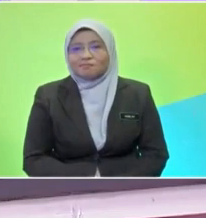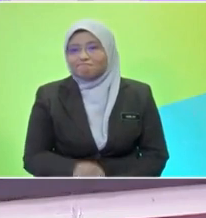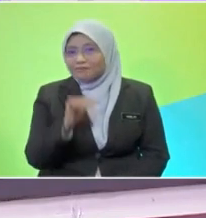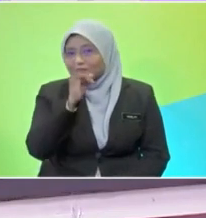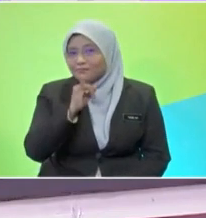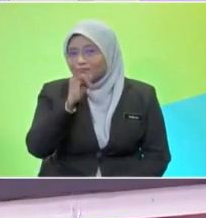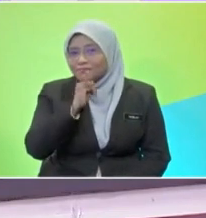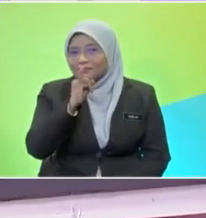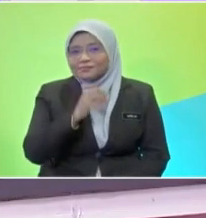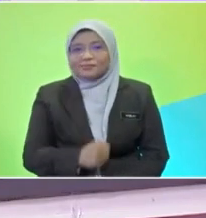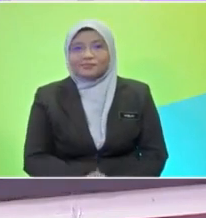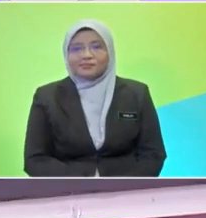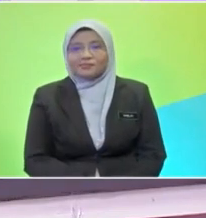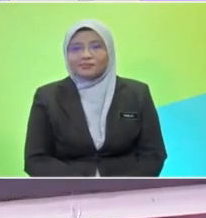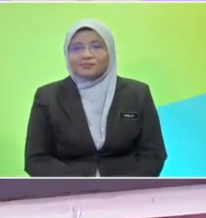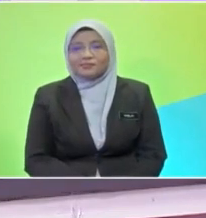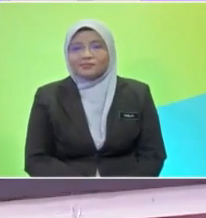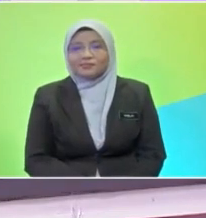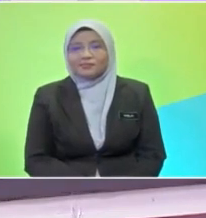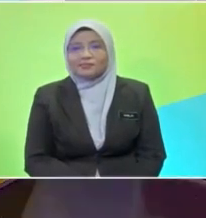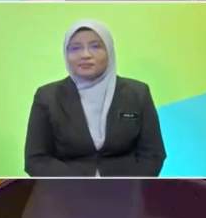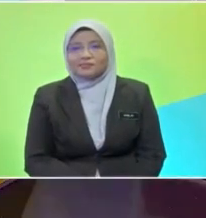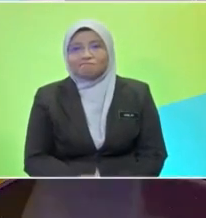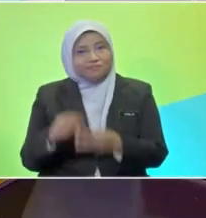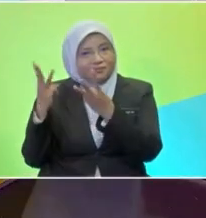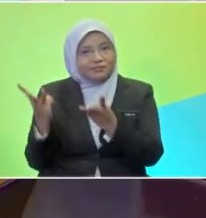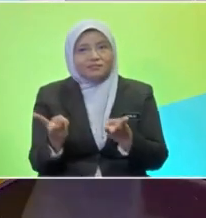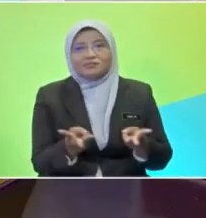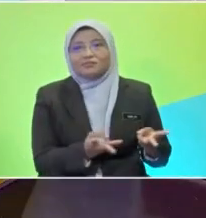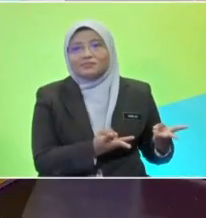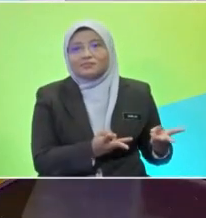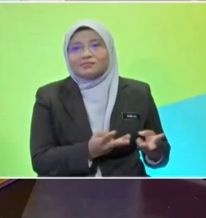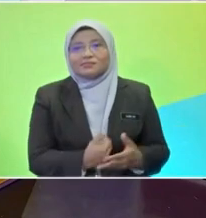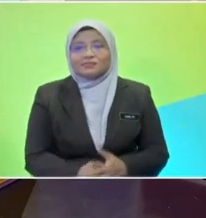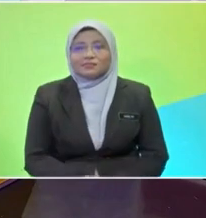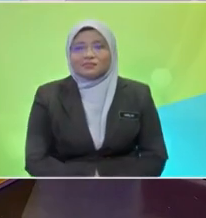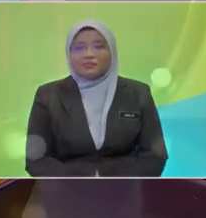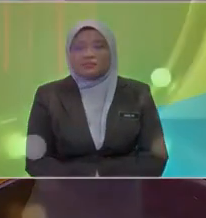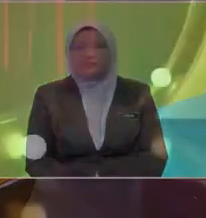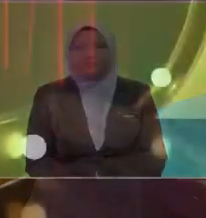O Sole Mio by Pavarotti. Presenting Mr. Adib.